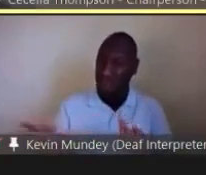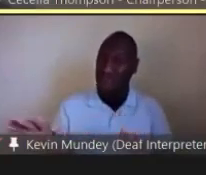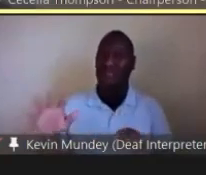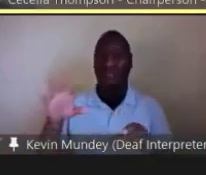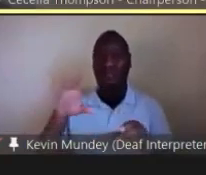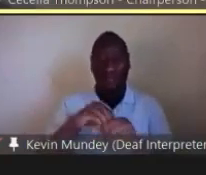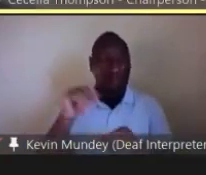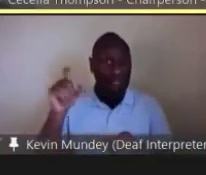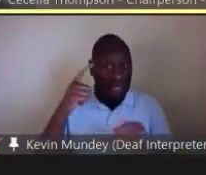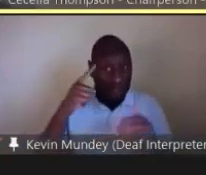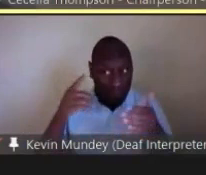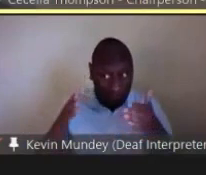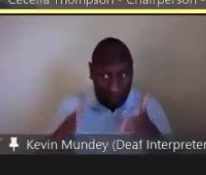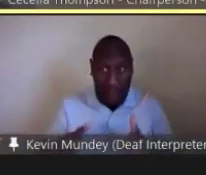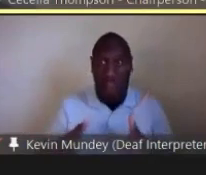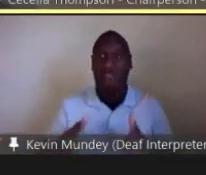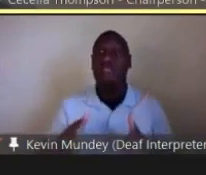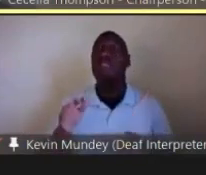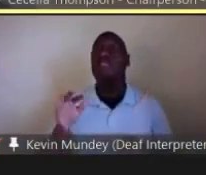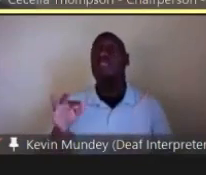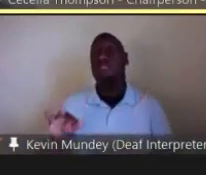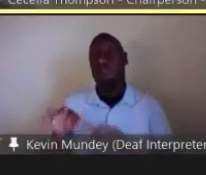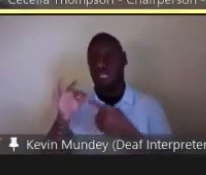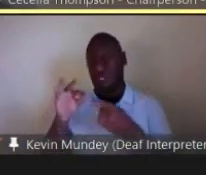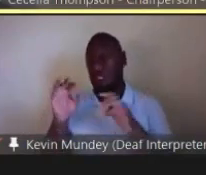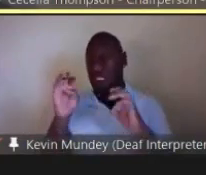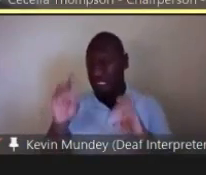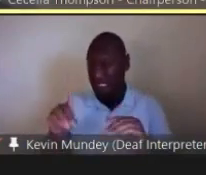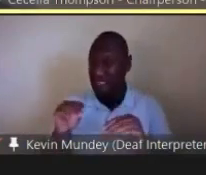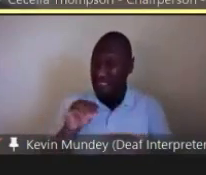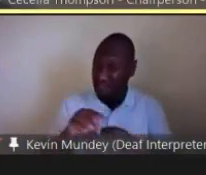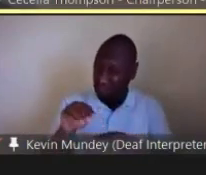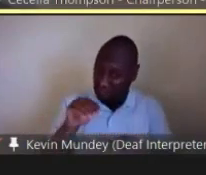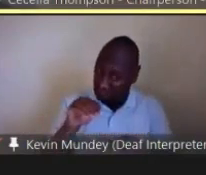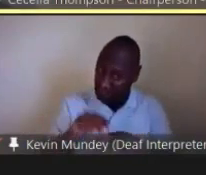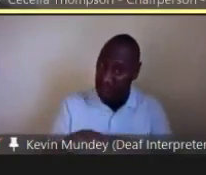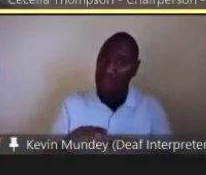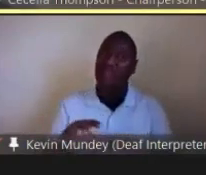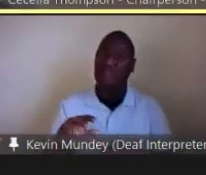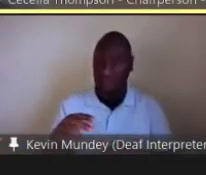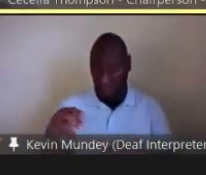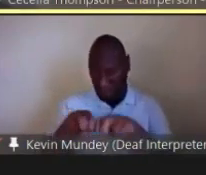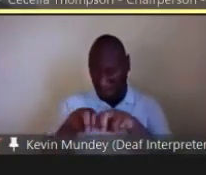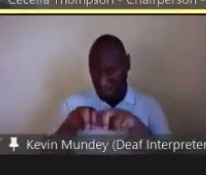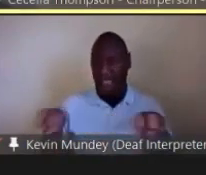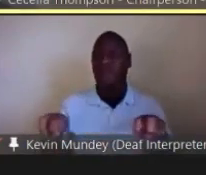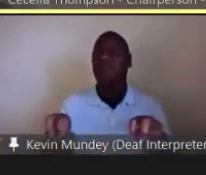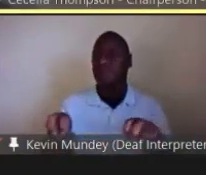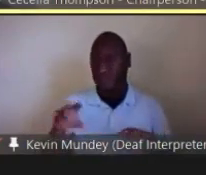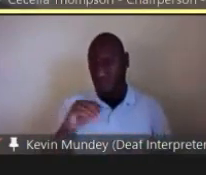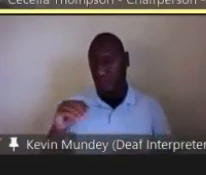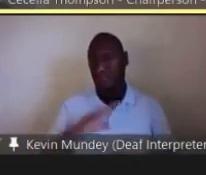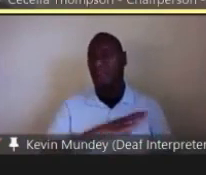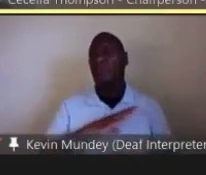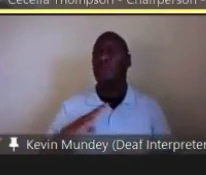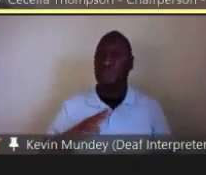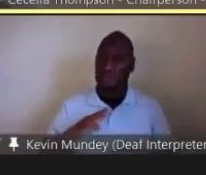Education Advisory Panel and a member of the Board of Education for the School District of